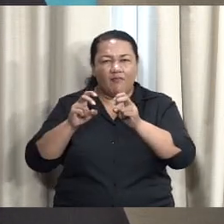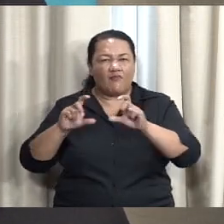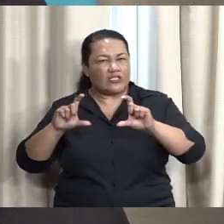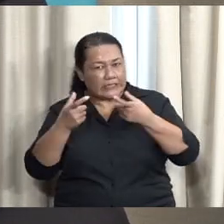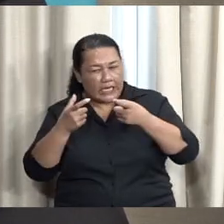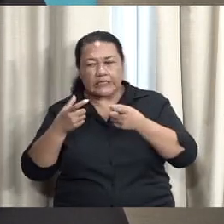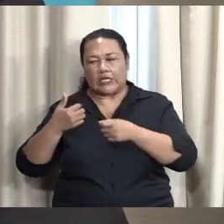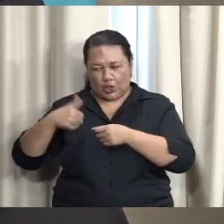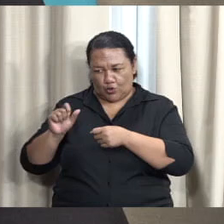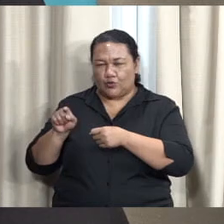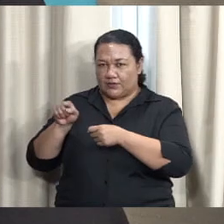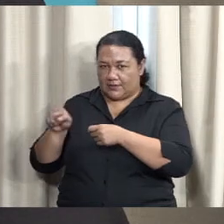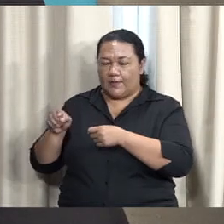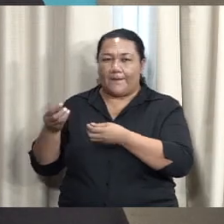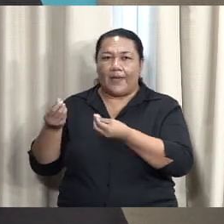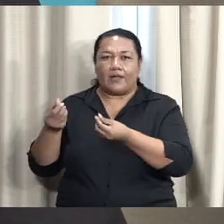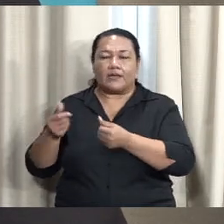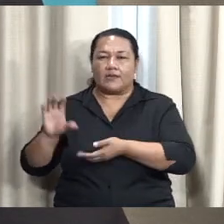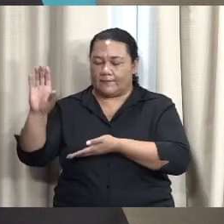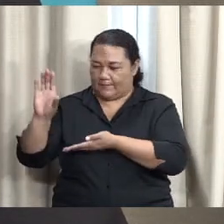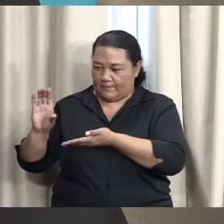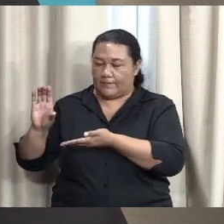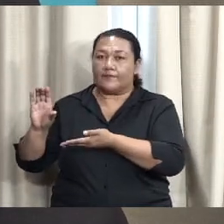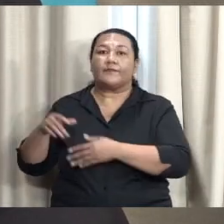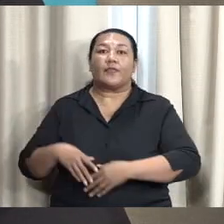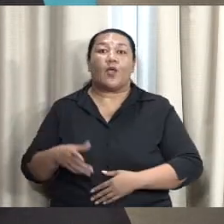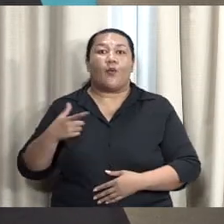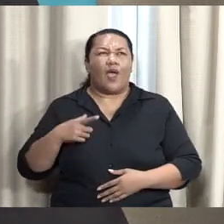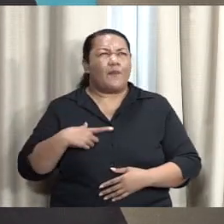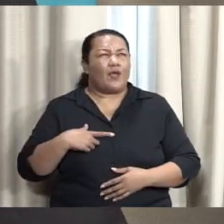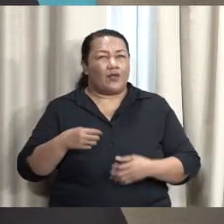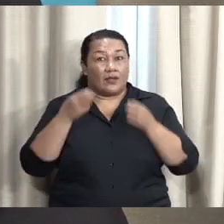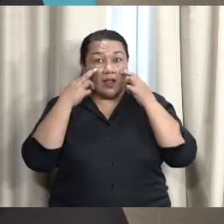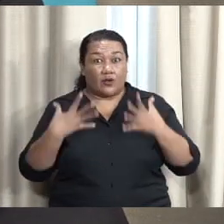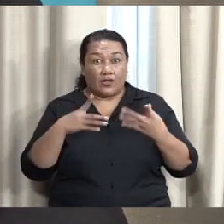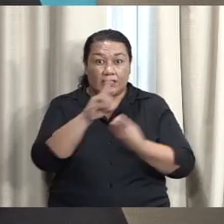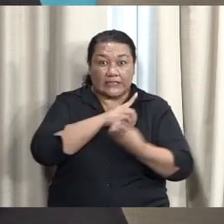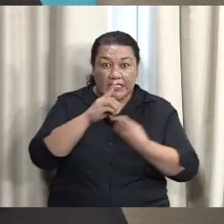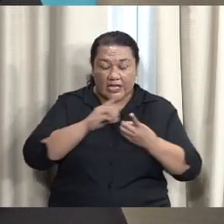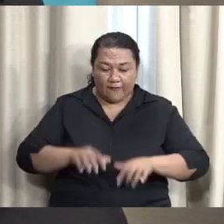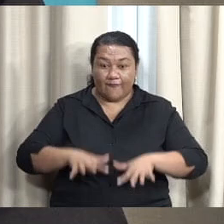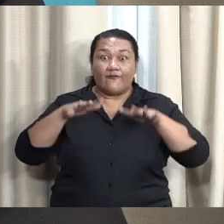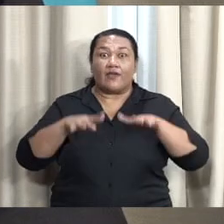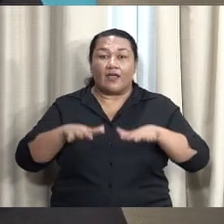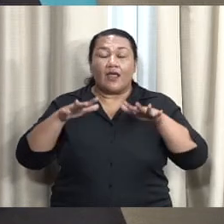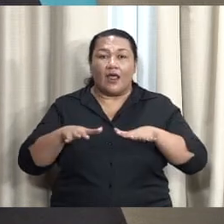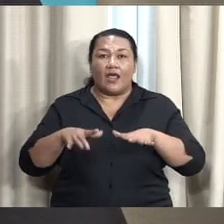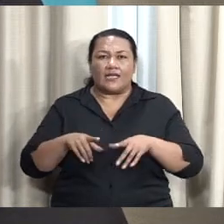This we must do so that we could deal with natural disasters such as flooding and tropical